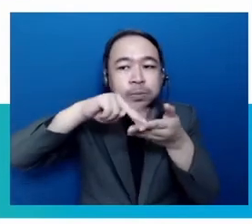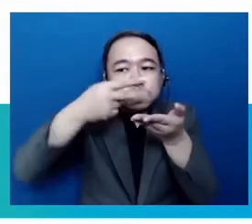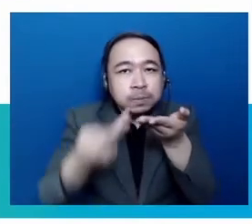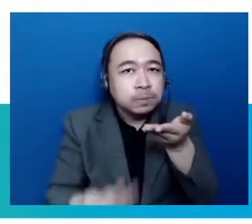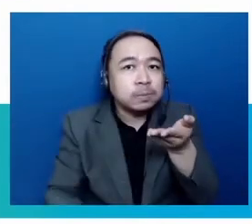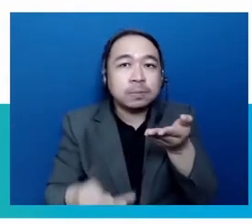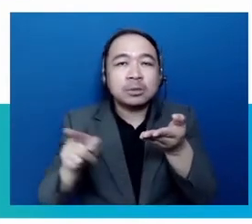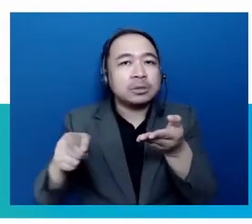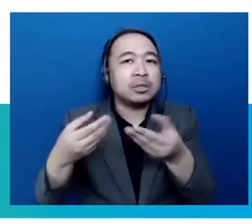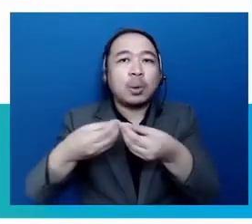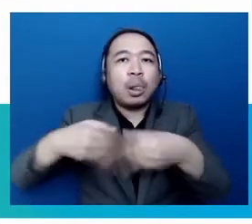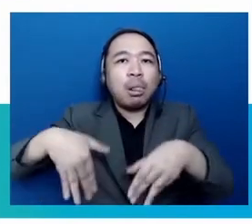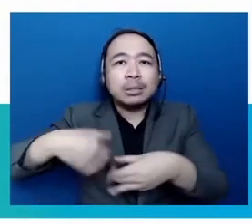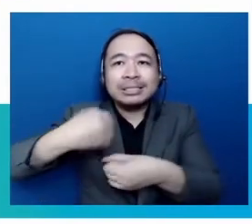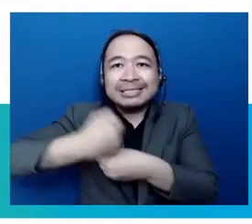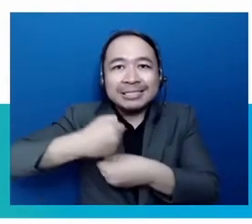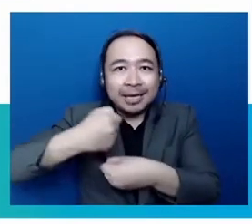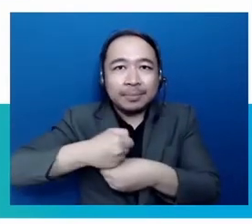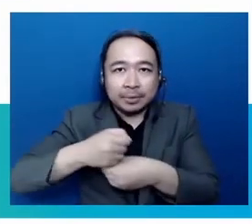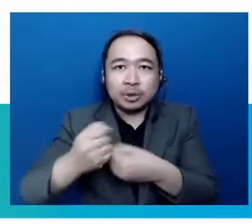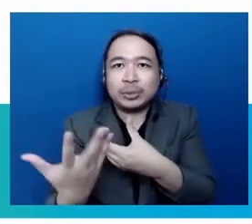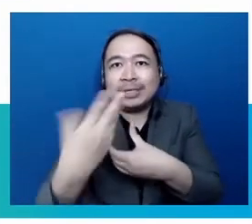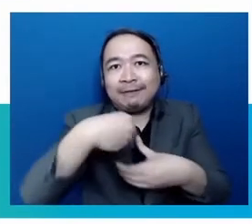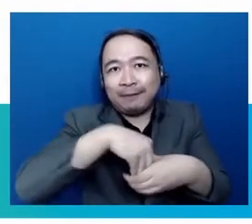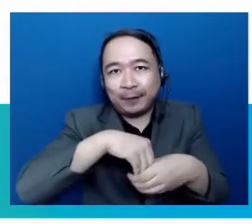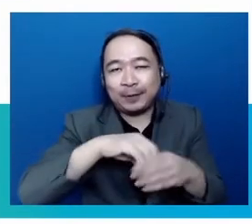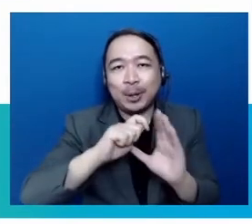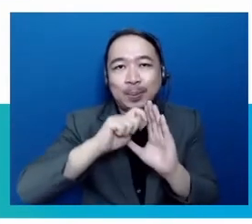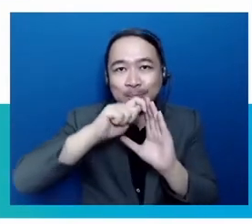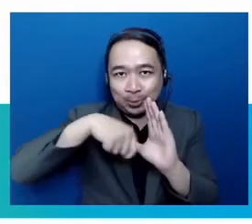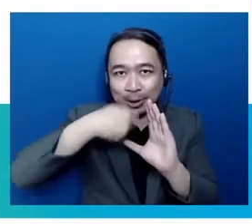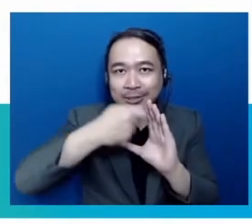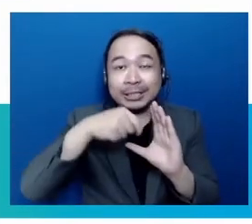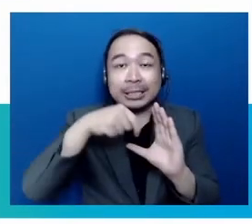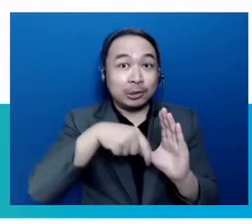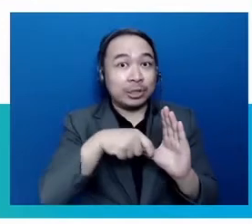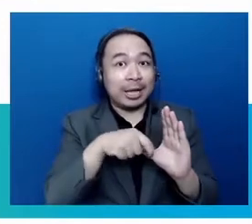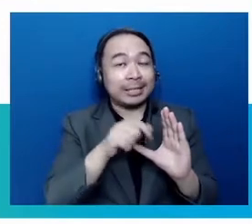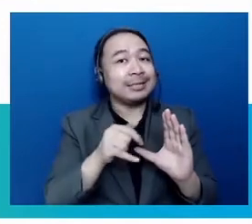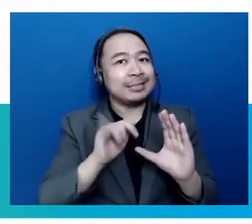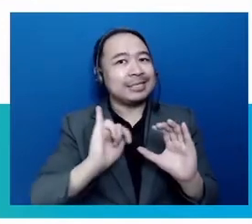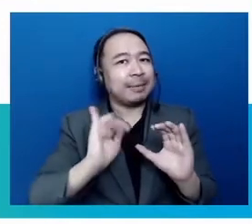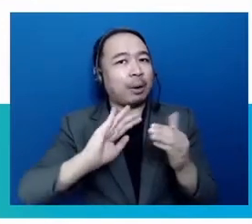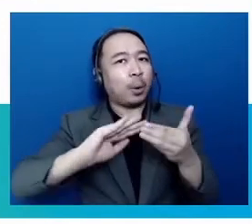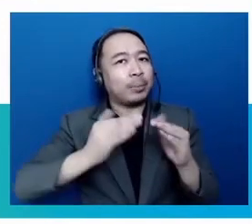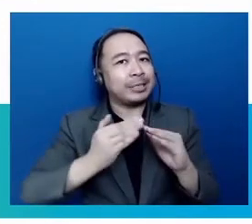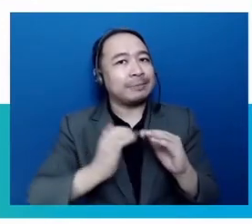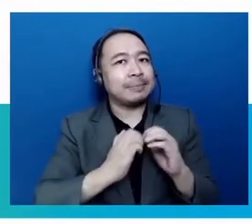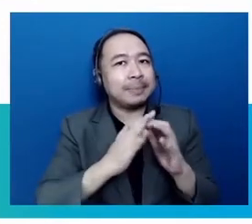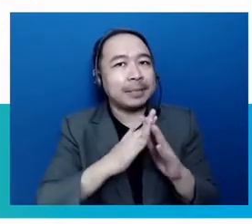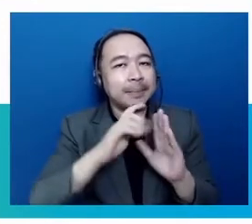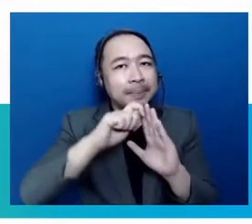their income to work on this project. So it became a community building project. And we also brought in caterers because, as you know,